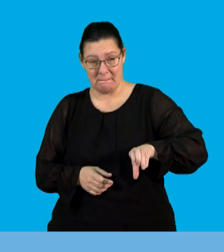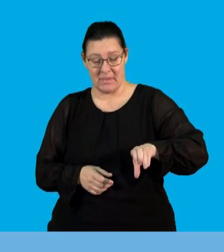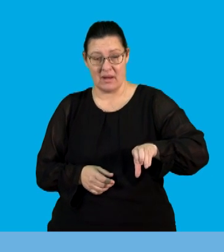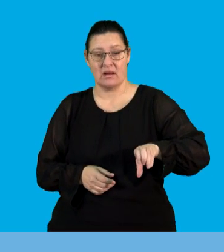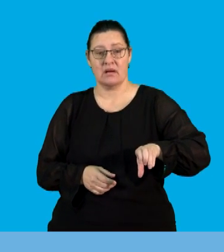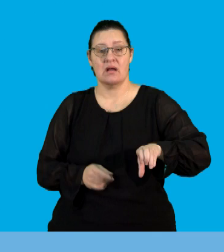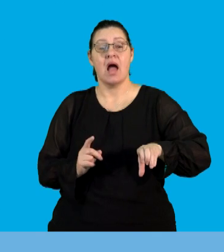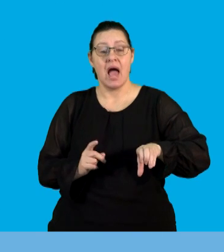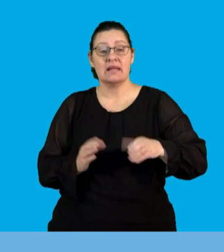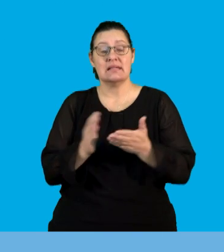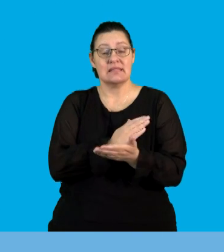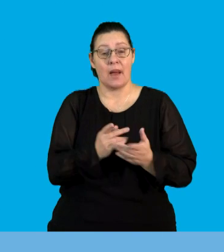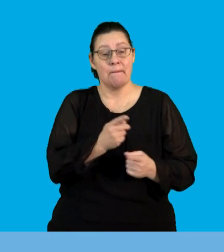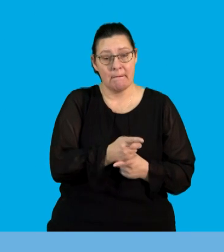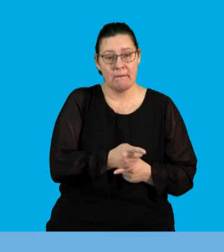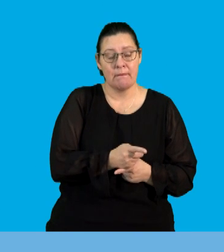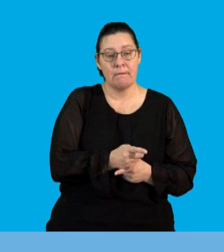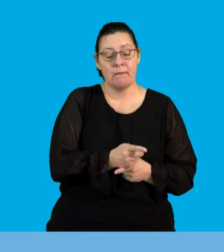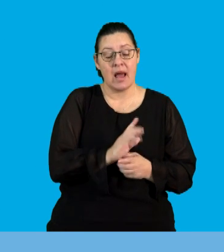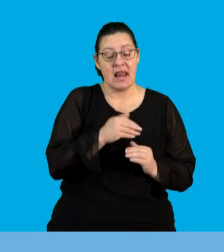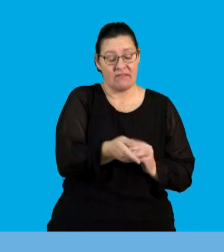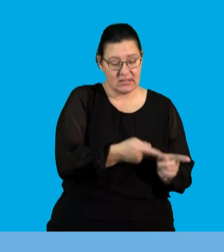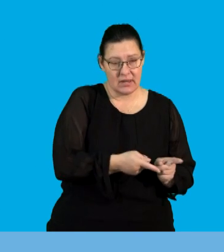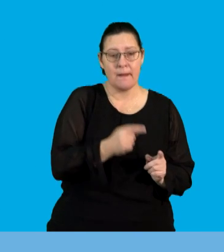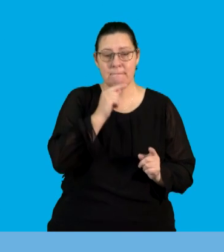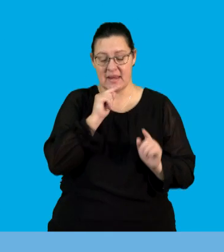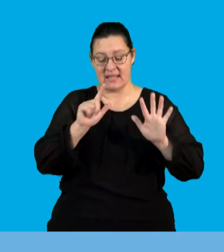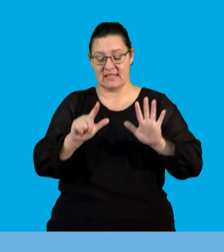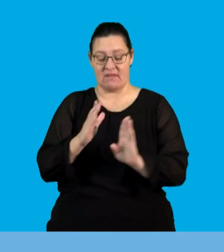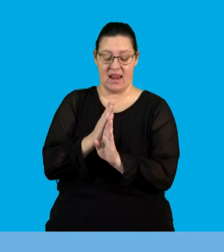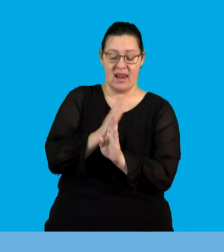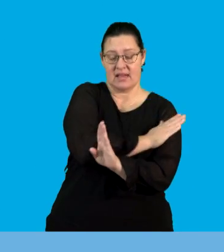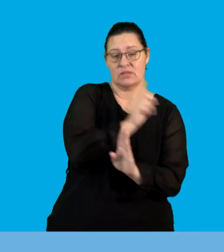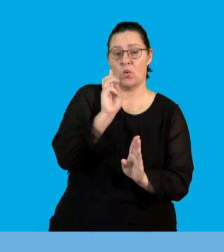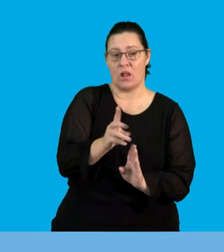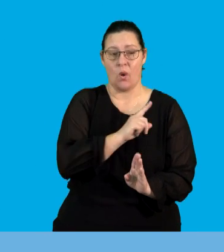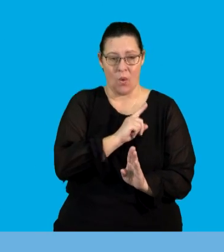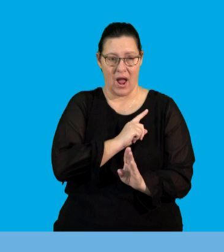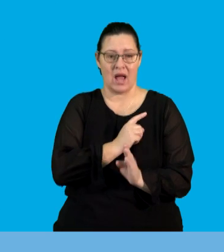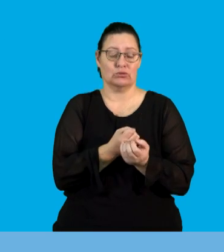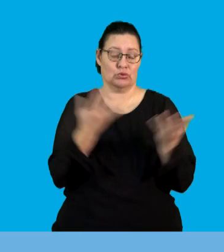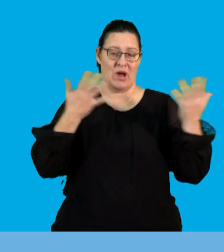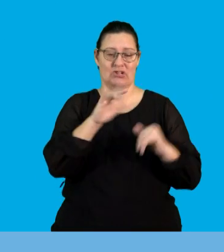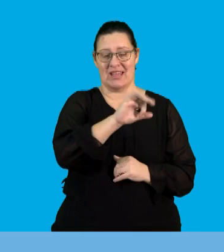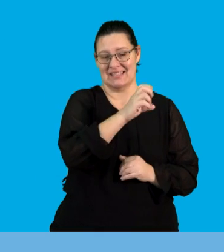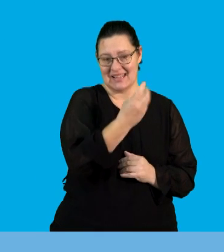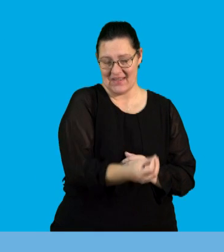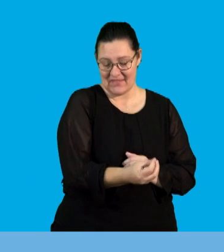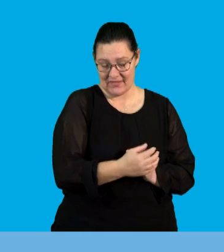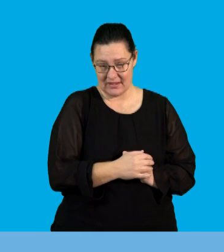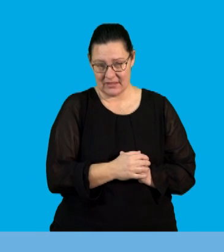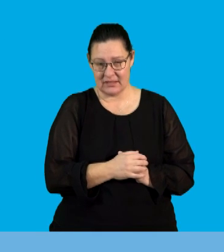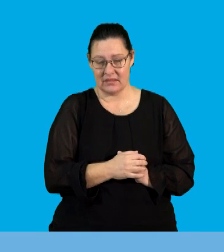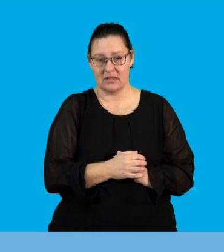some of the unreacted acid remains, then the mixture will be below 7. So that means the mixture is going to be acidic. So